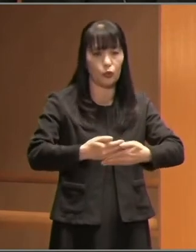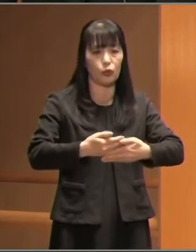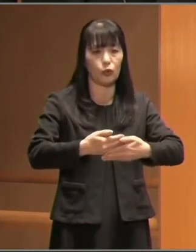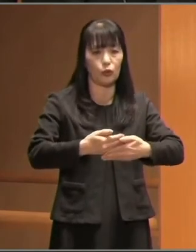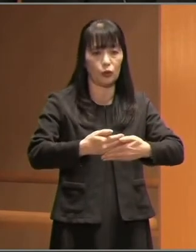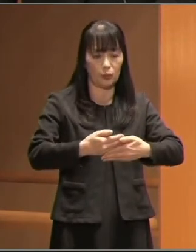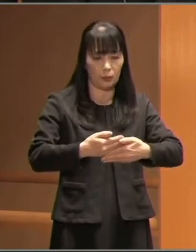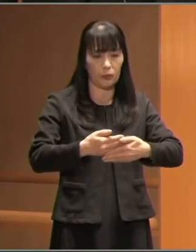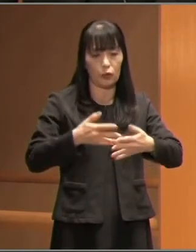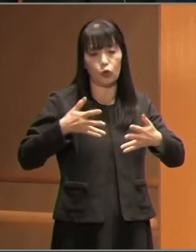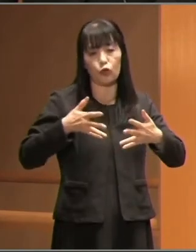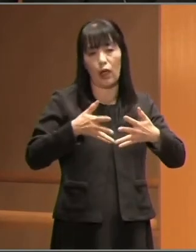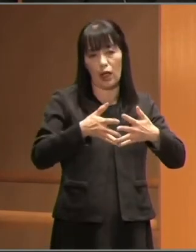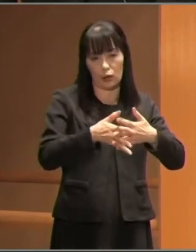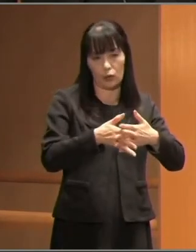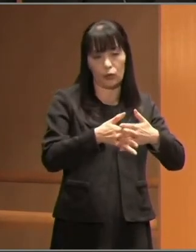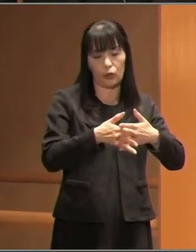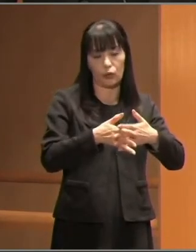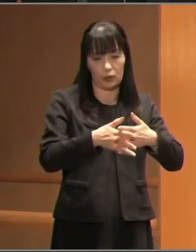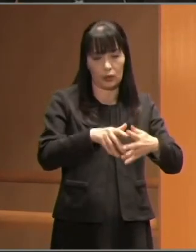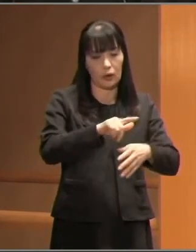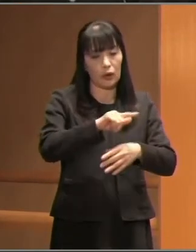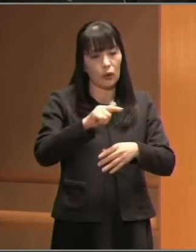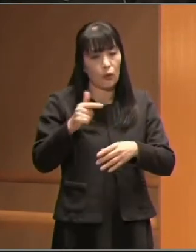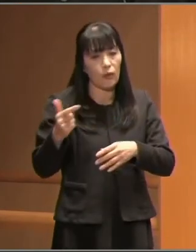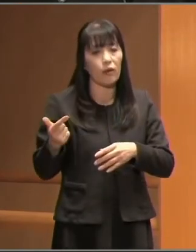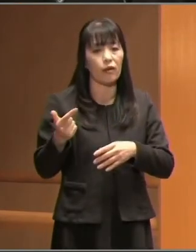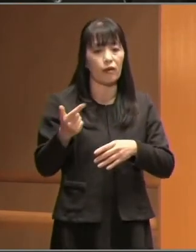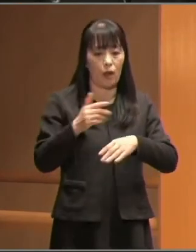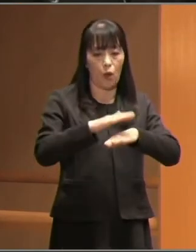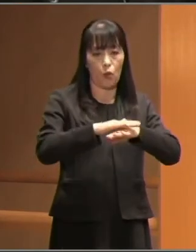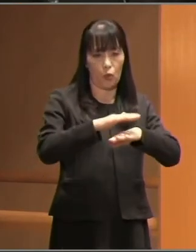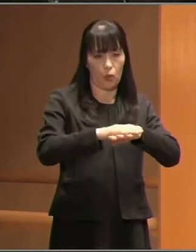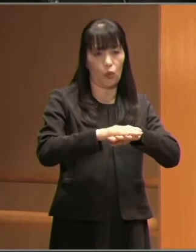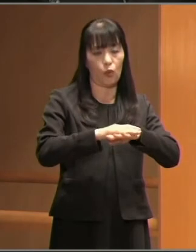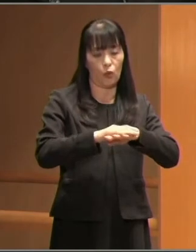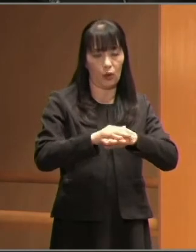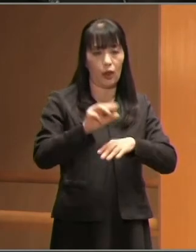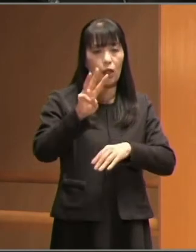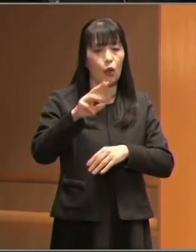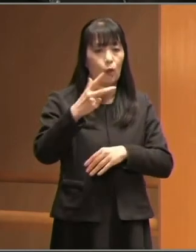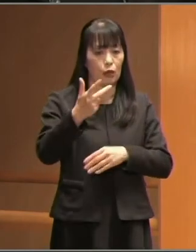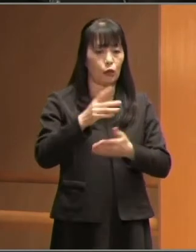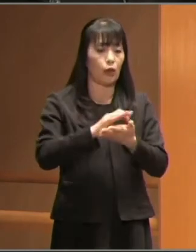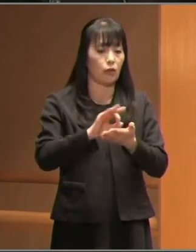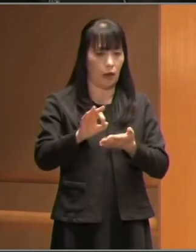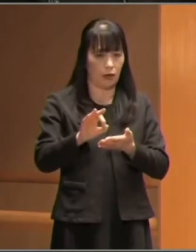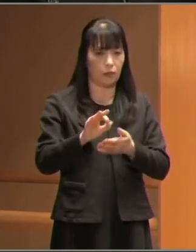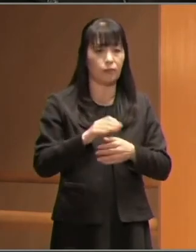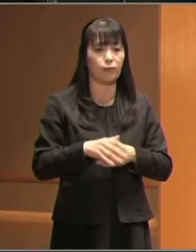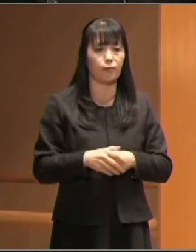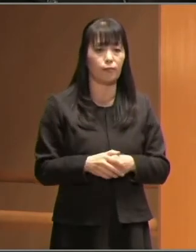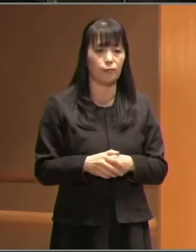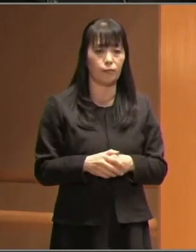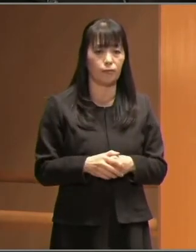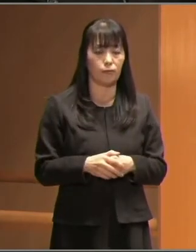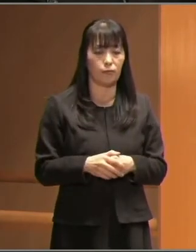folding and wrapping. And also that we can see through it or shut out the light. And for